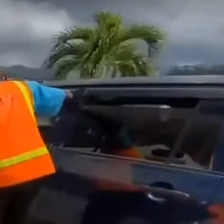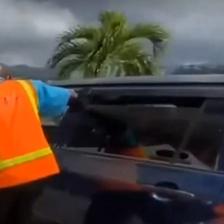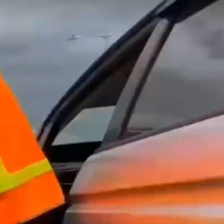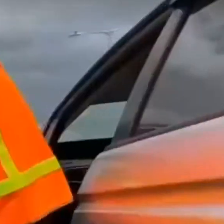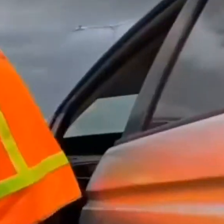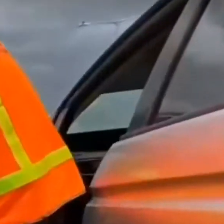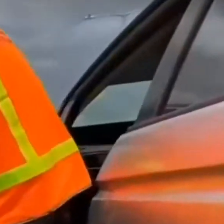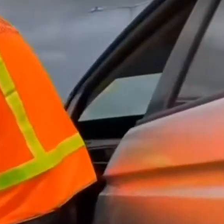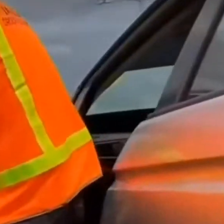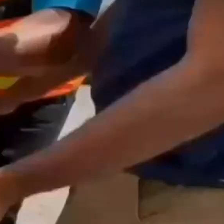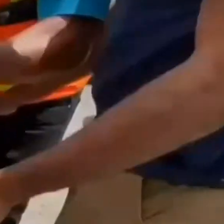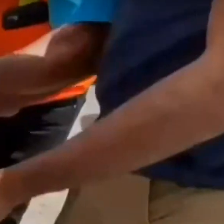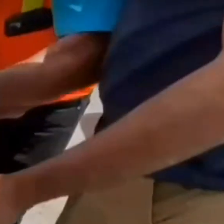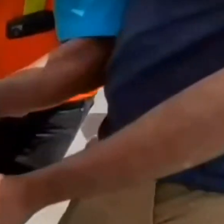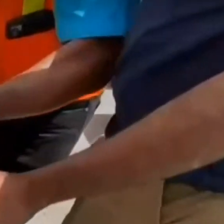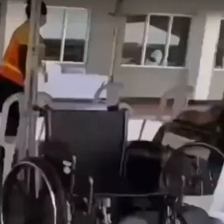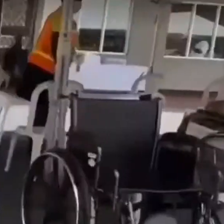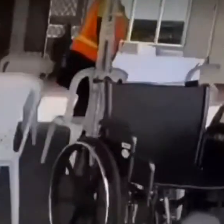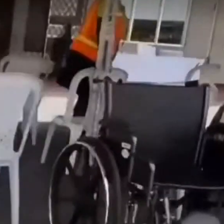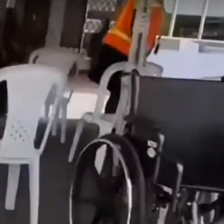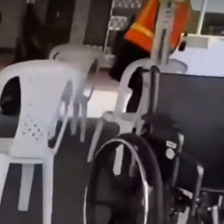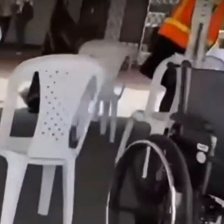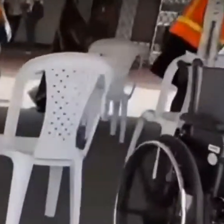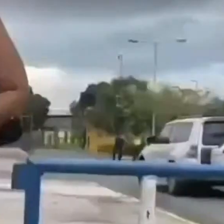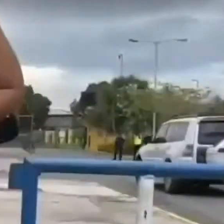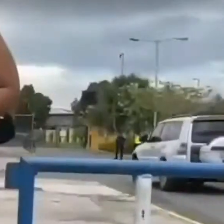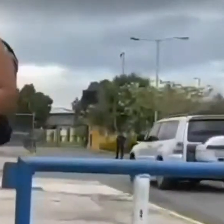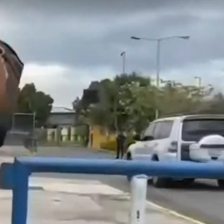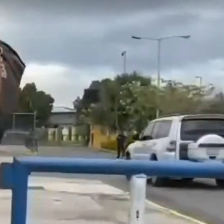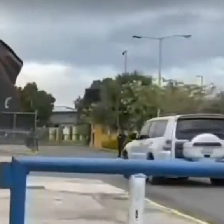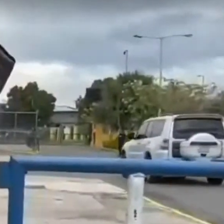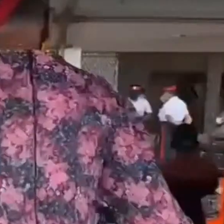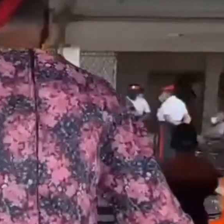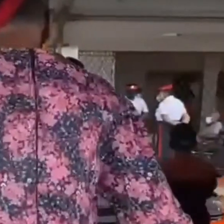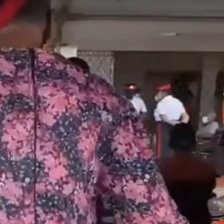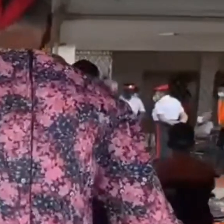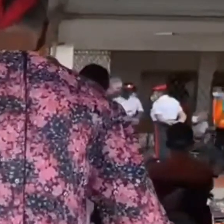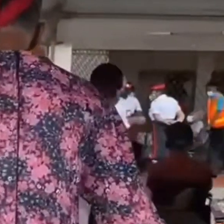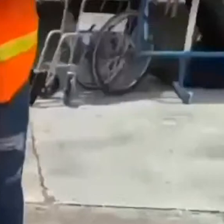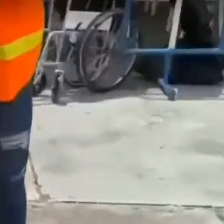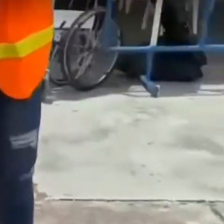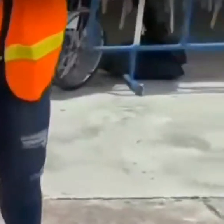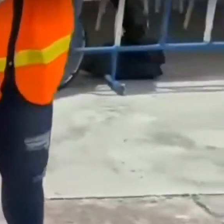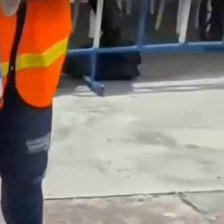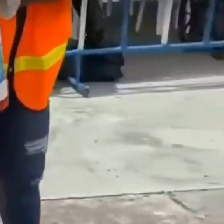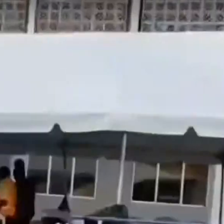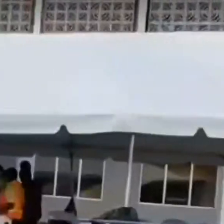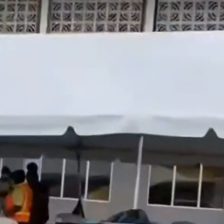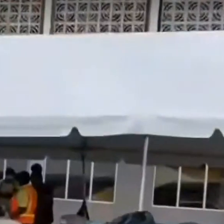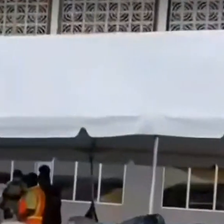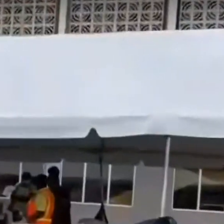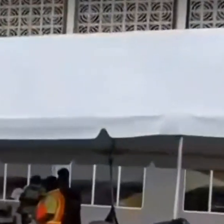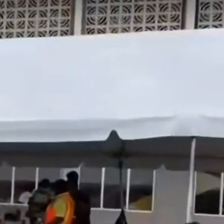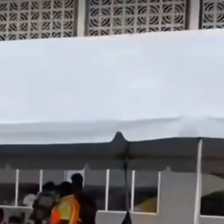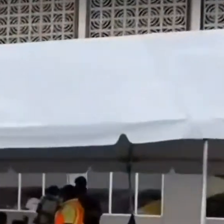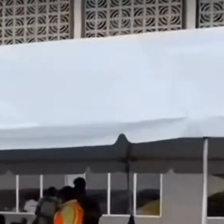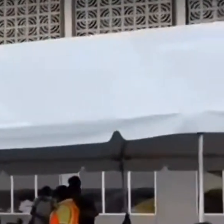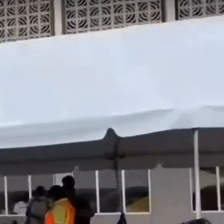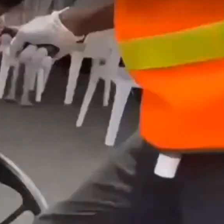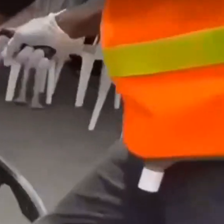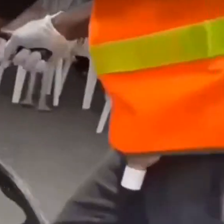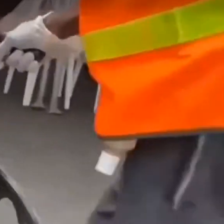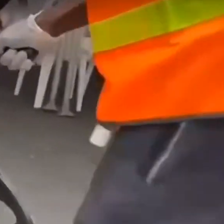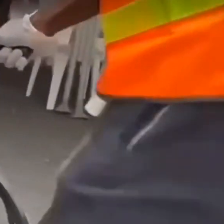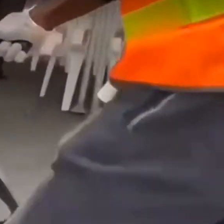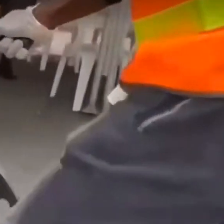This morning I woke up and I looked in the mirror and every part of my body was in place. Many people died and